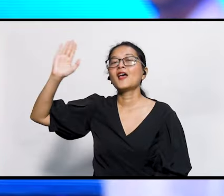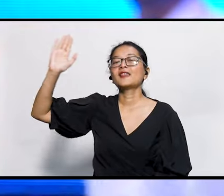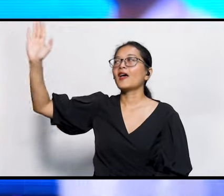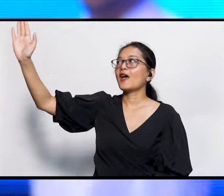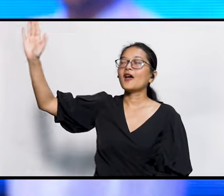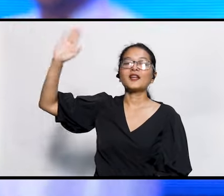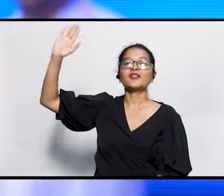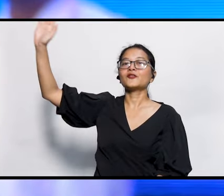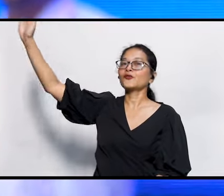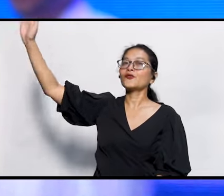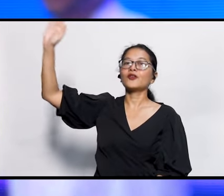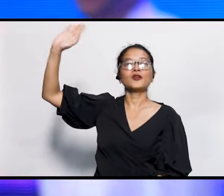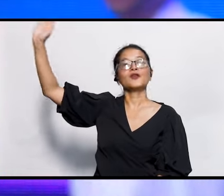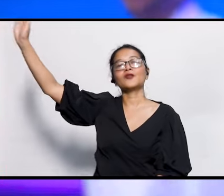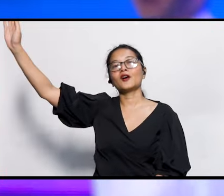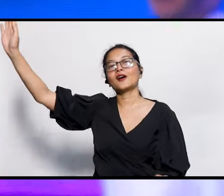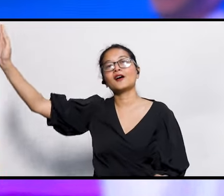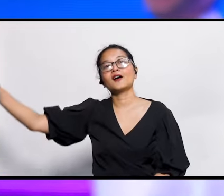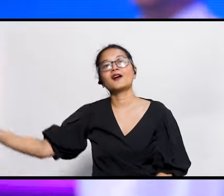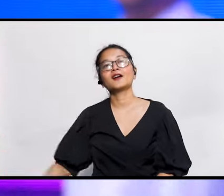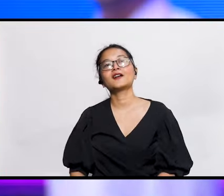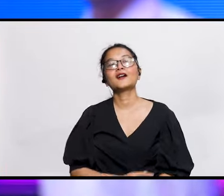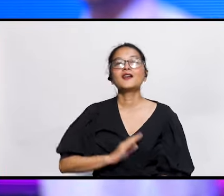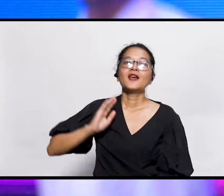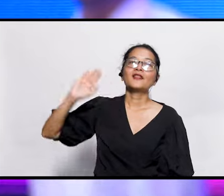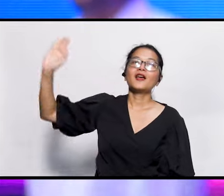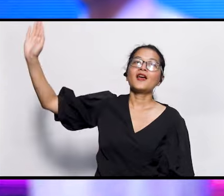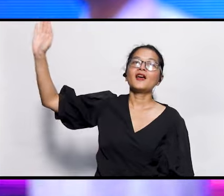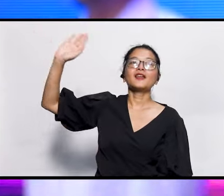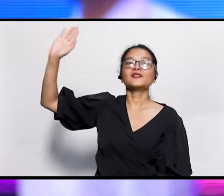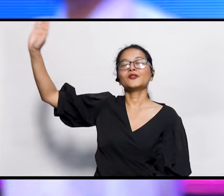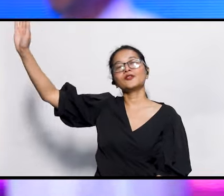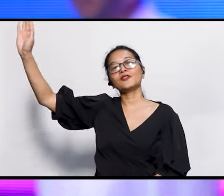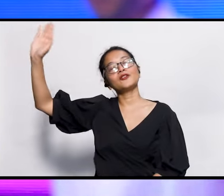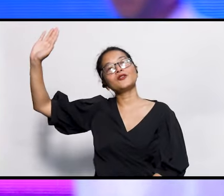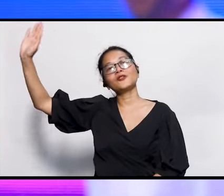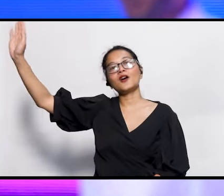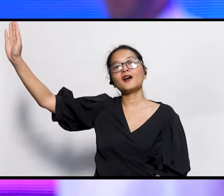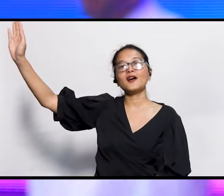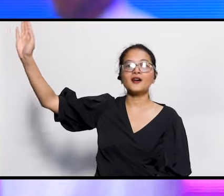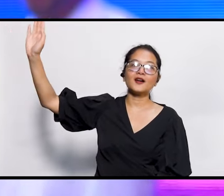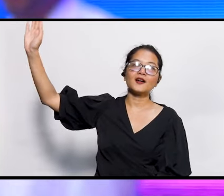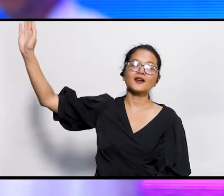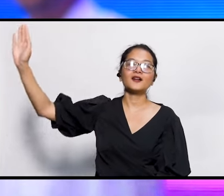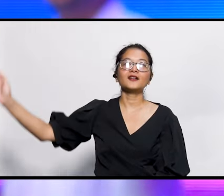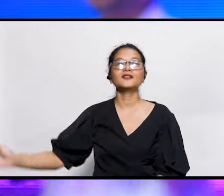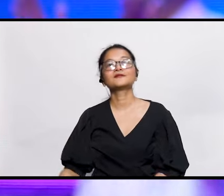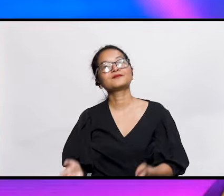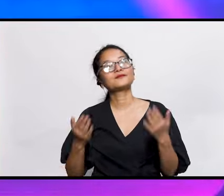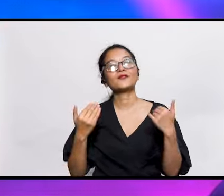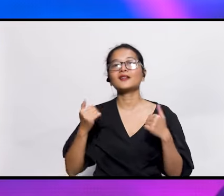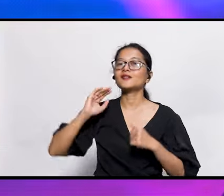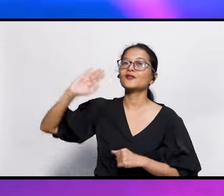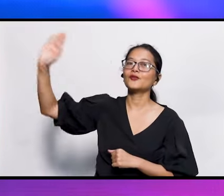are That is who you are That is who are